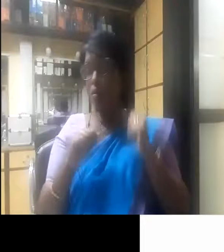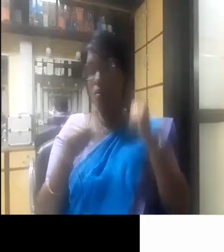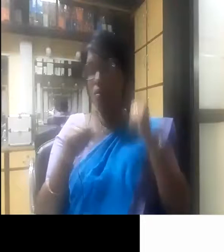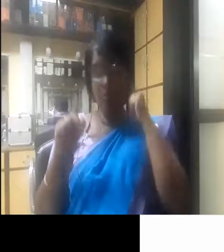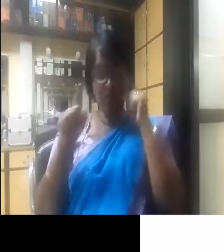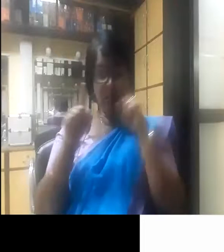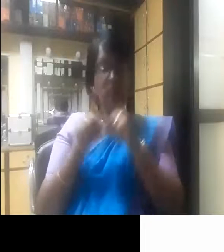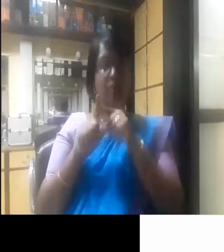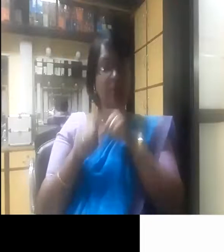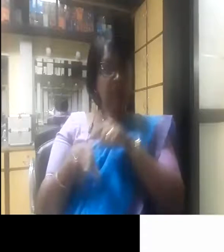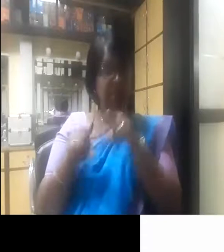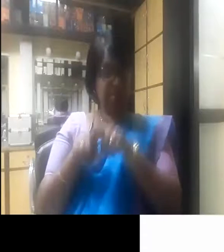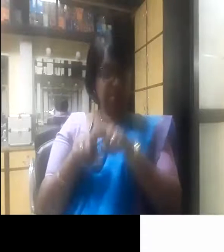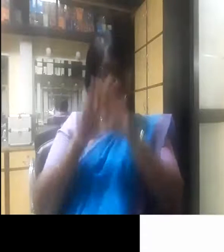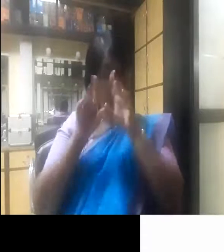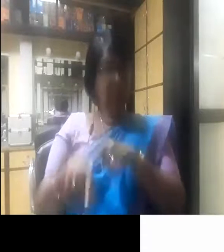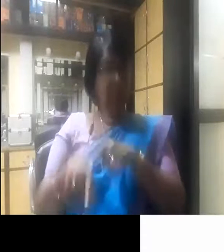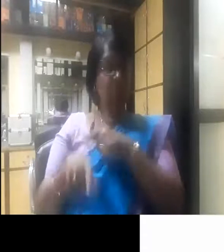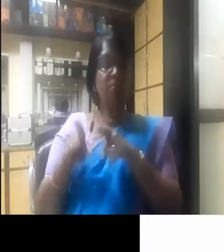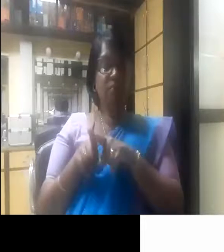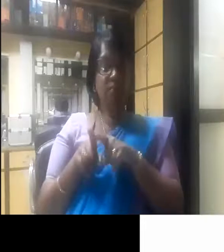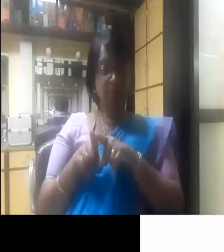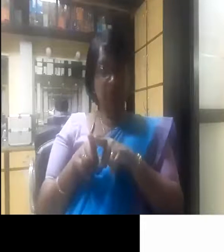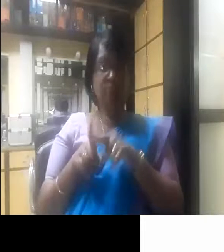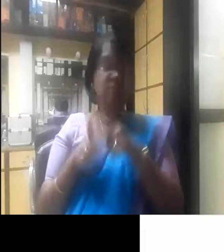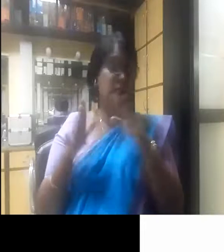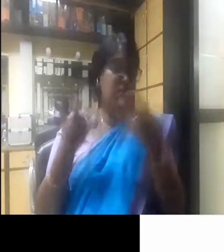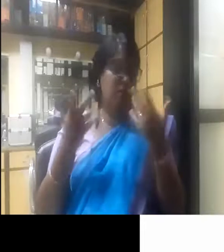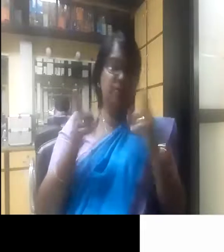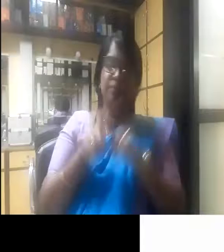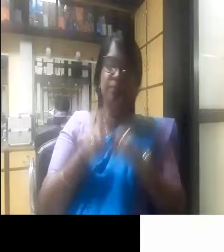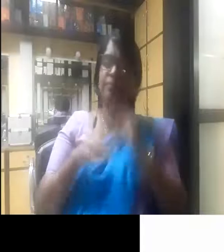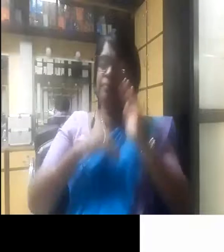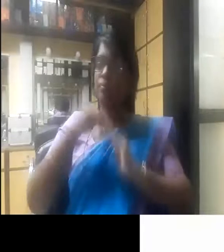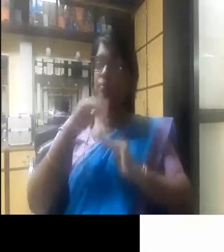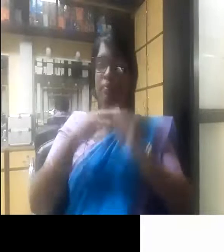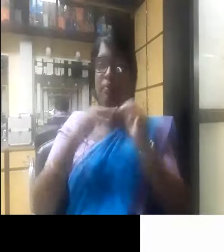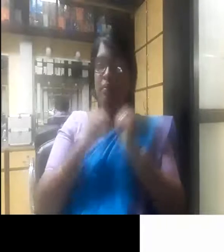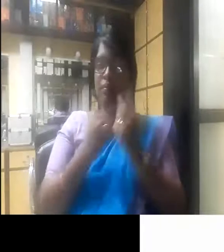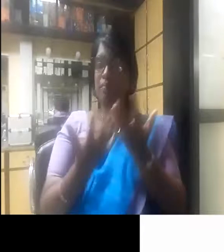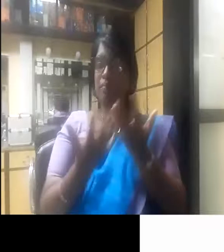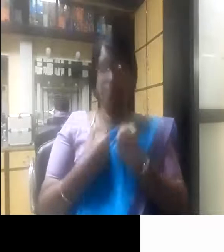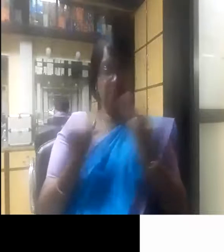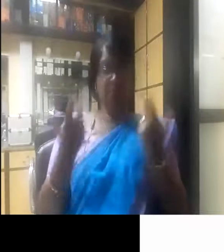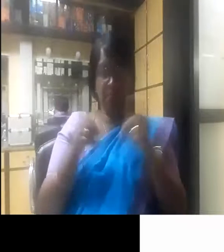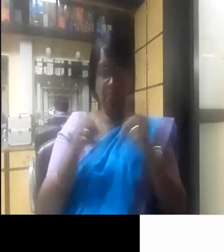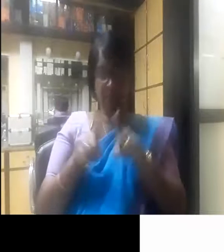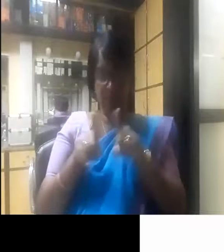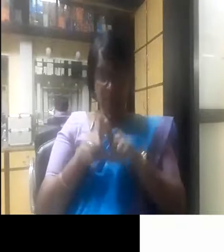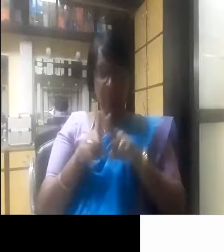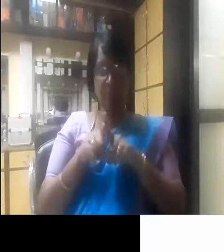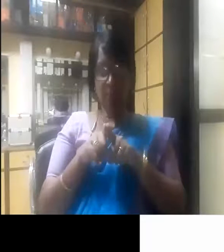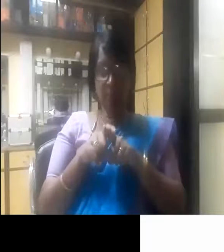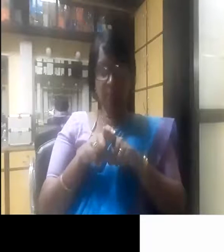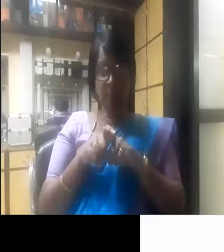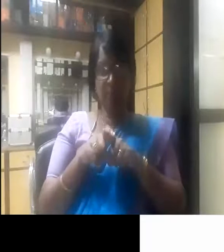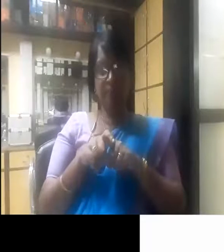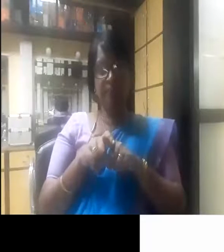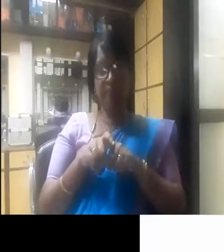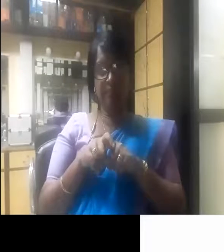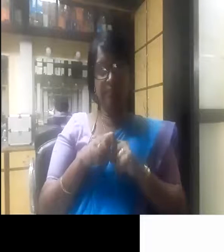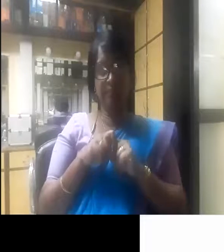and what critical actions are required going forward. So let me ask Charita to talk us on building resilience